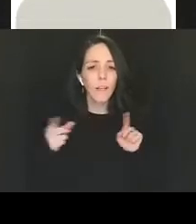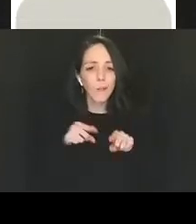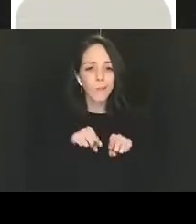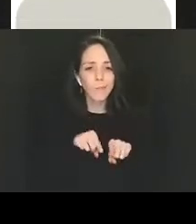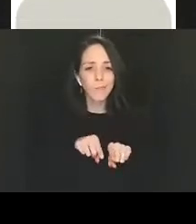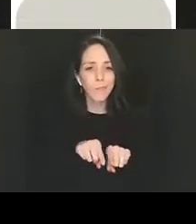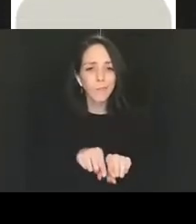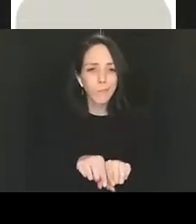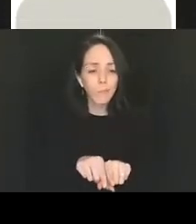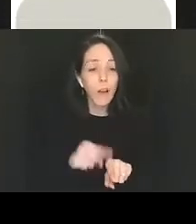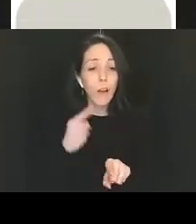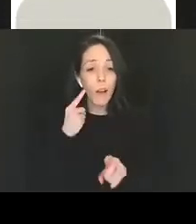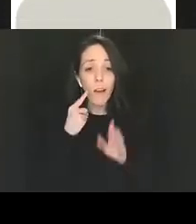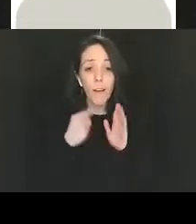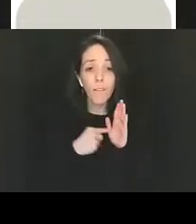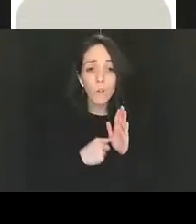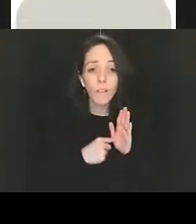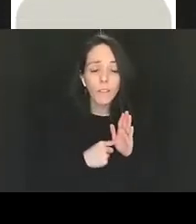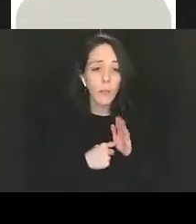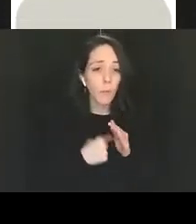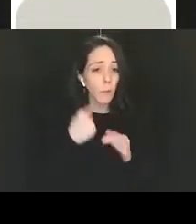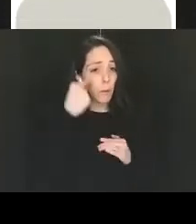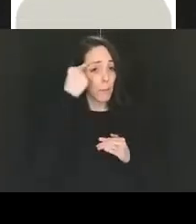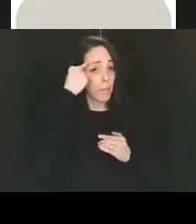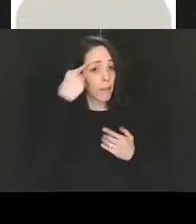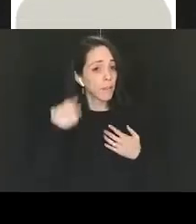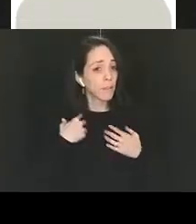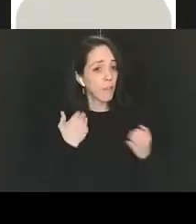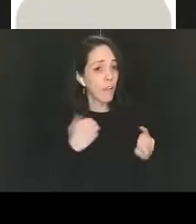mental health is related to reducing